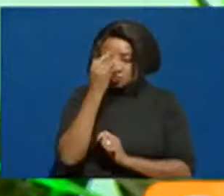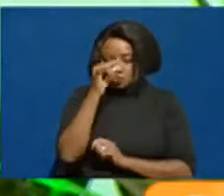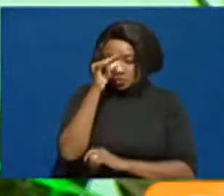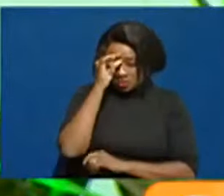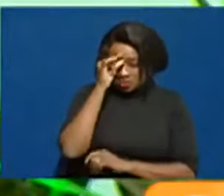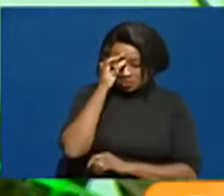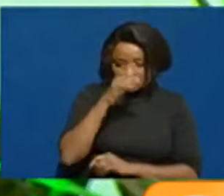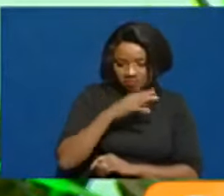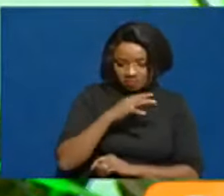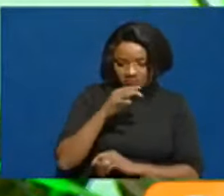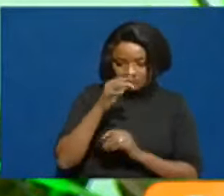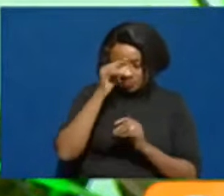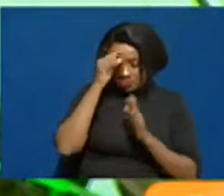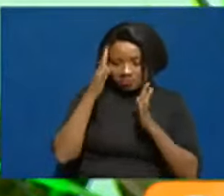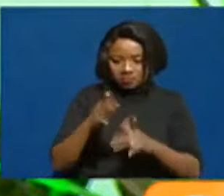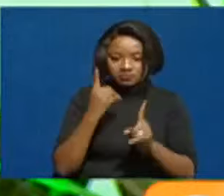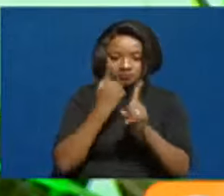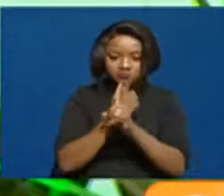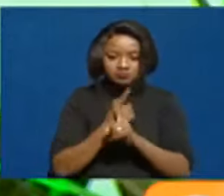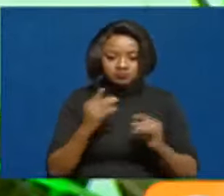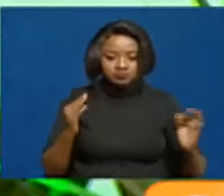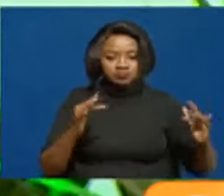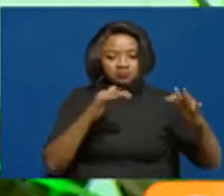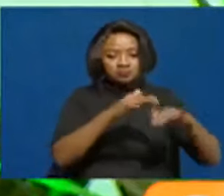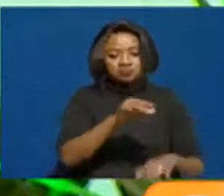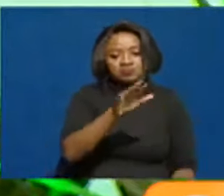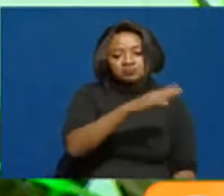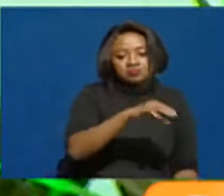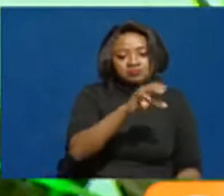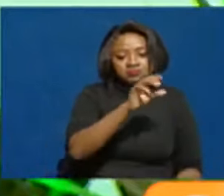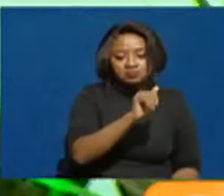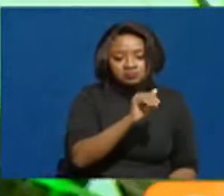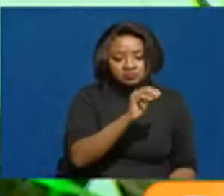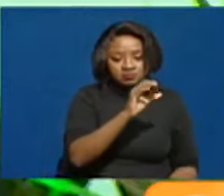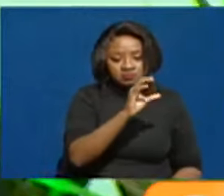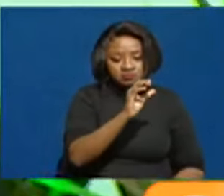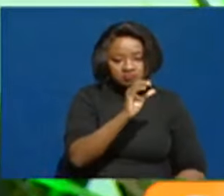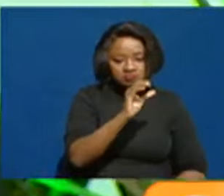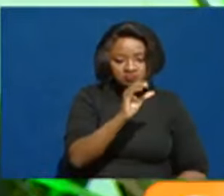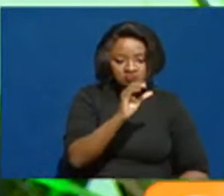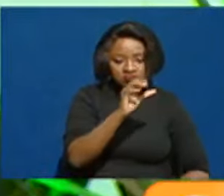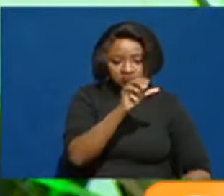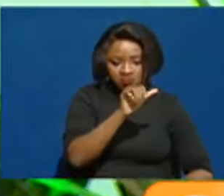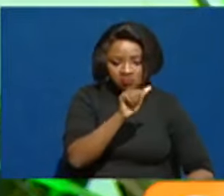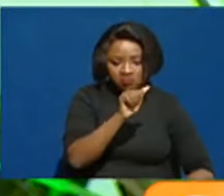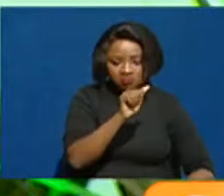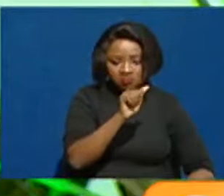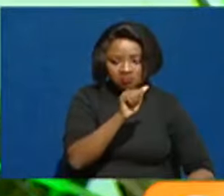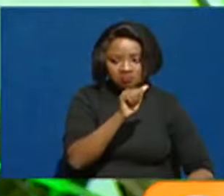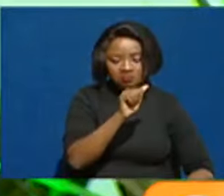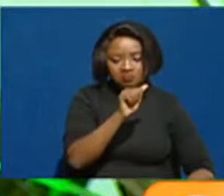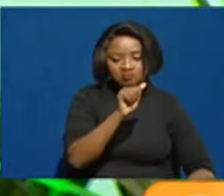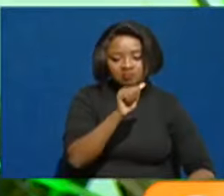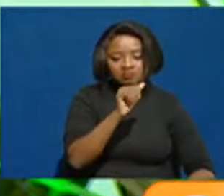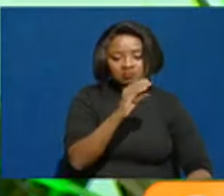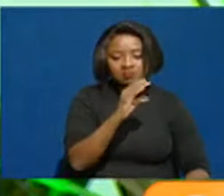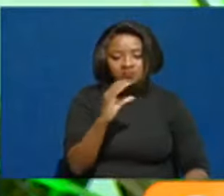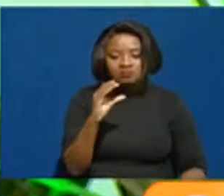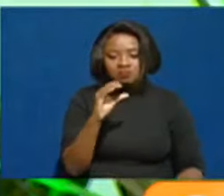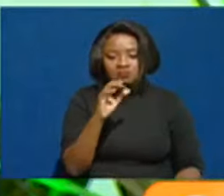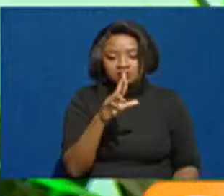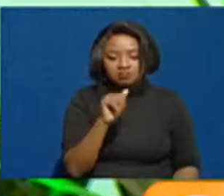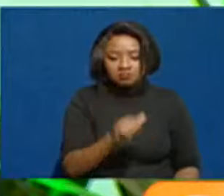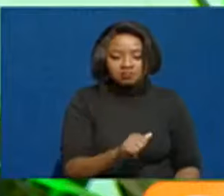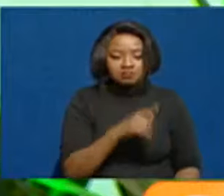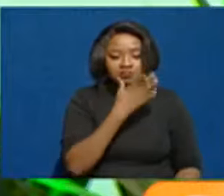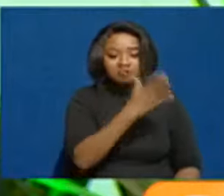other governors went to Accra, went to Ghana. Yeah. And they've come up with a technology where they've